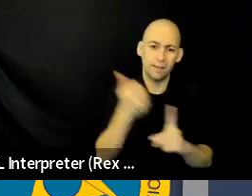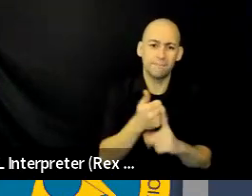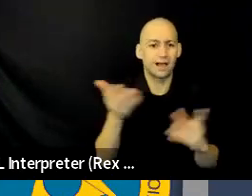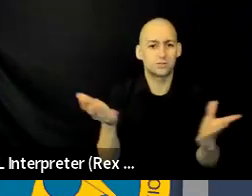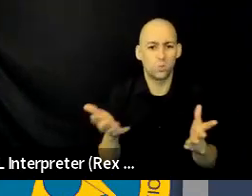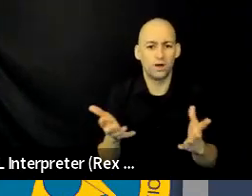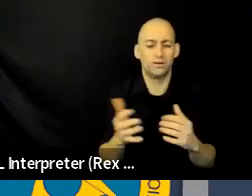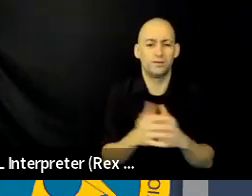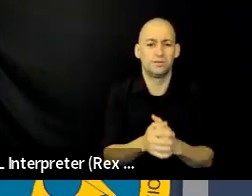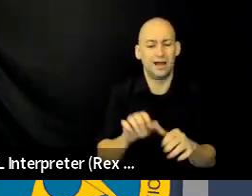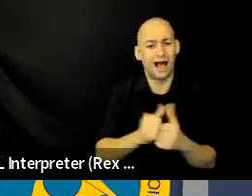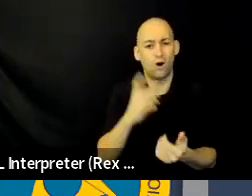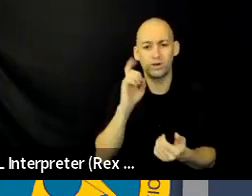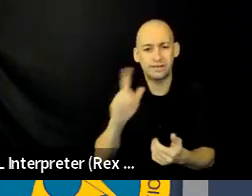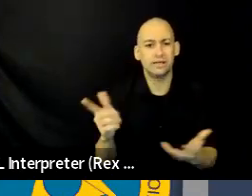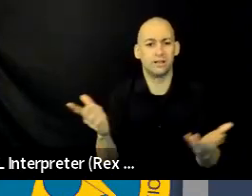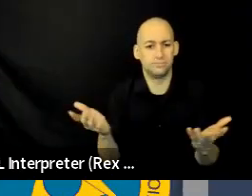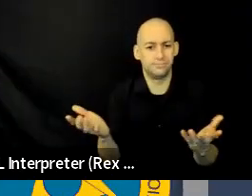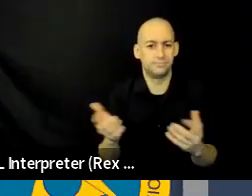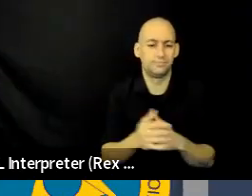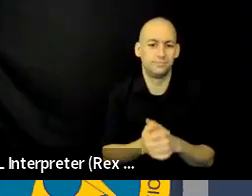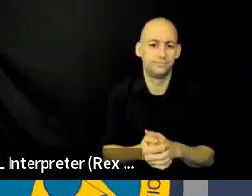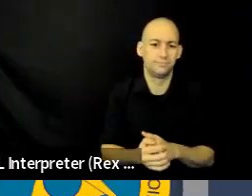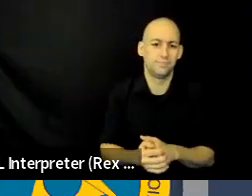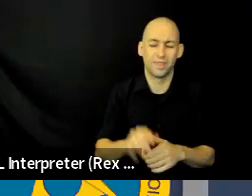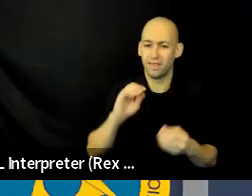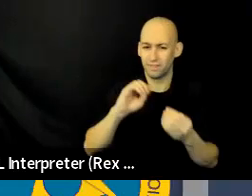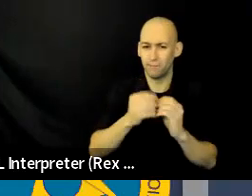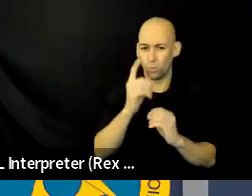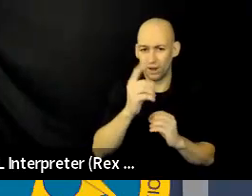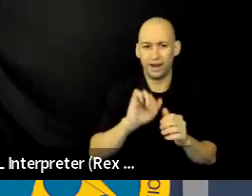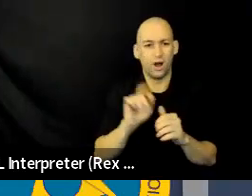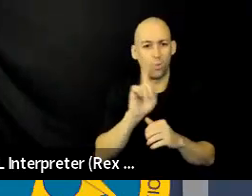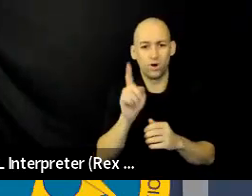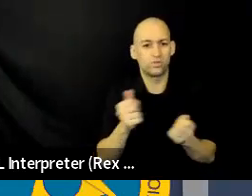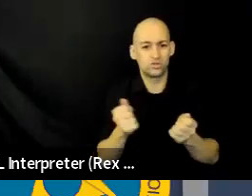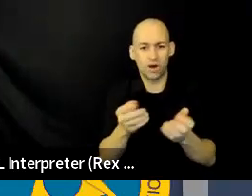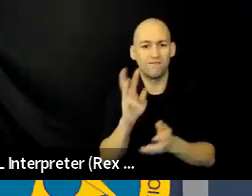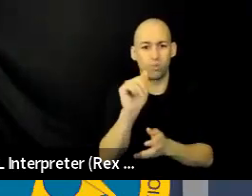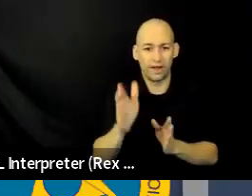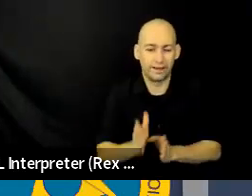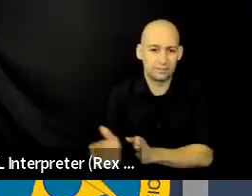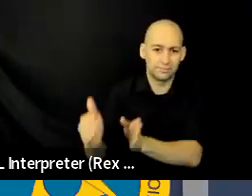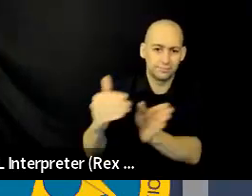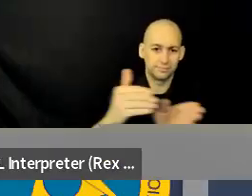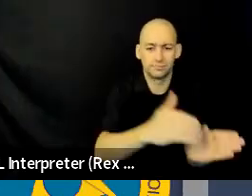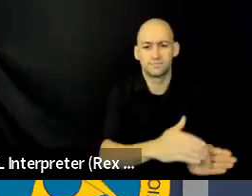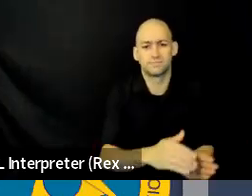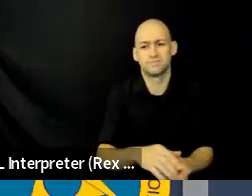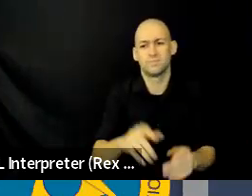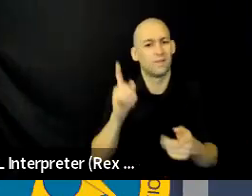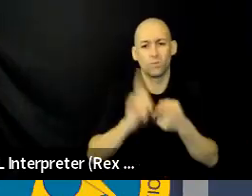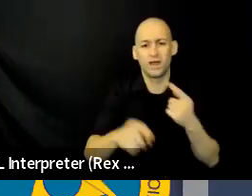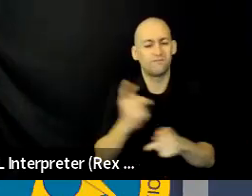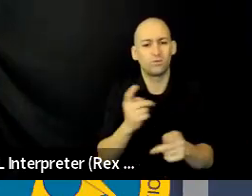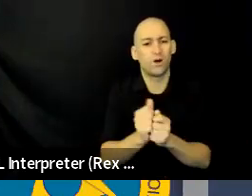how to deal with it. That's point one, where the driveway goes. We can't determine that without further professional